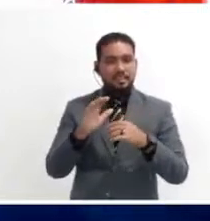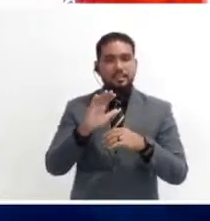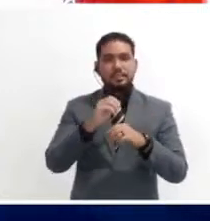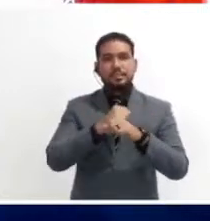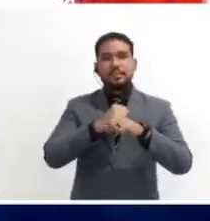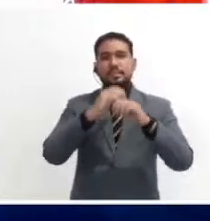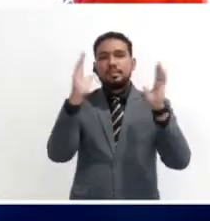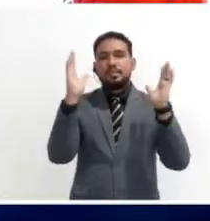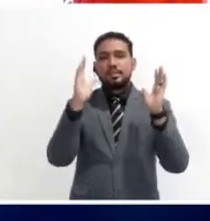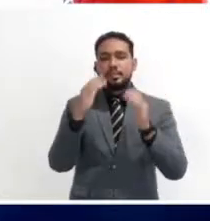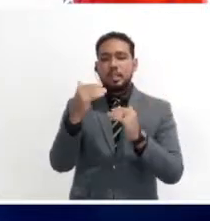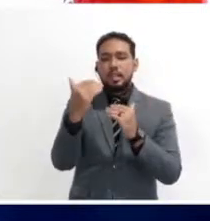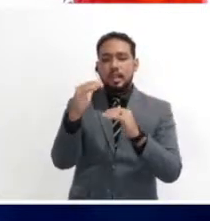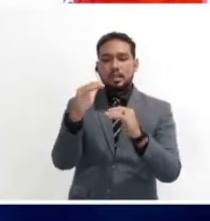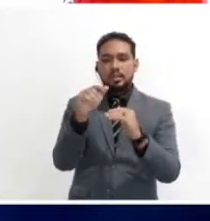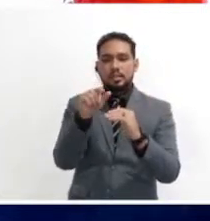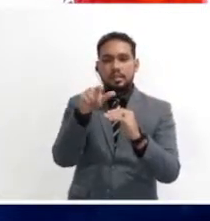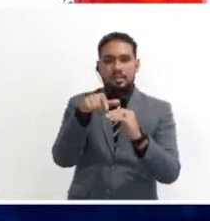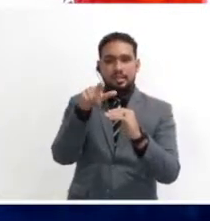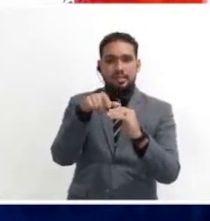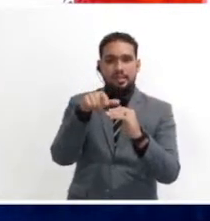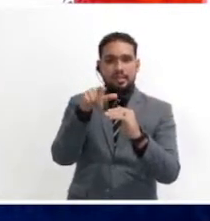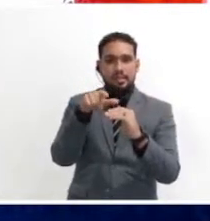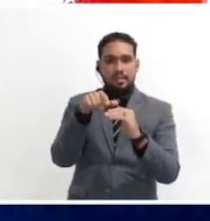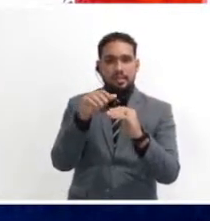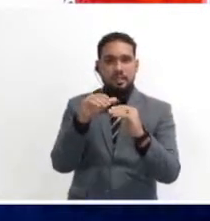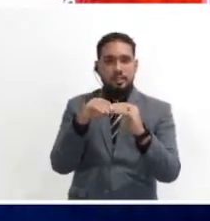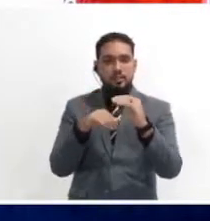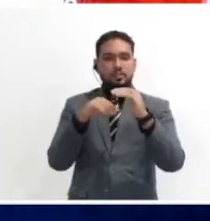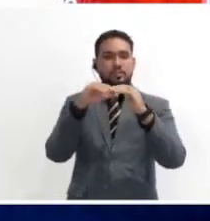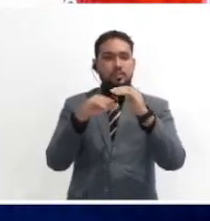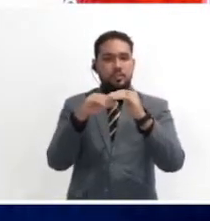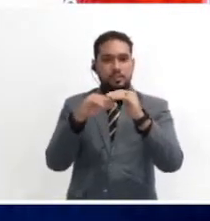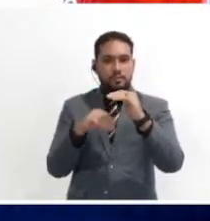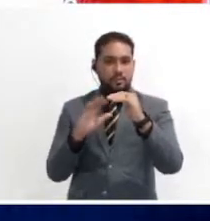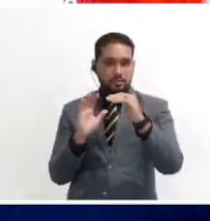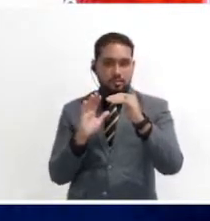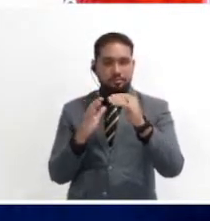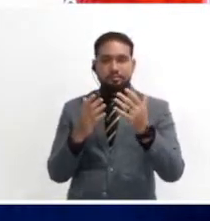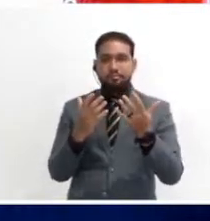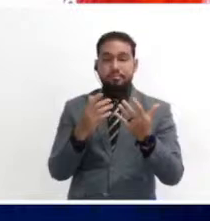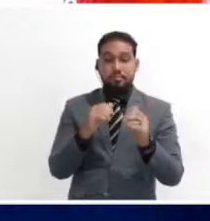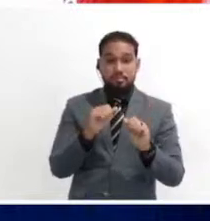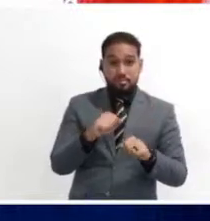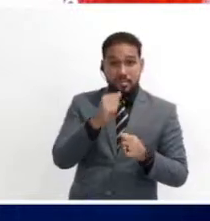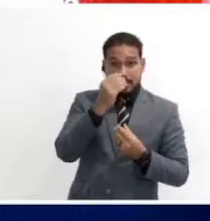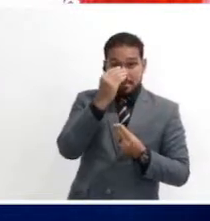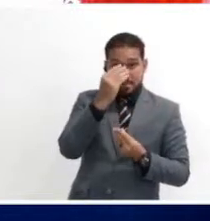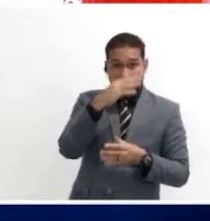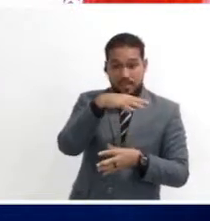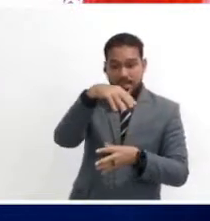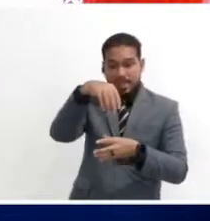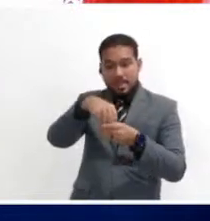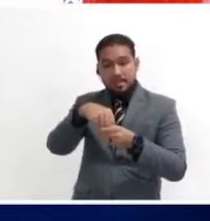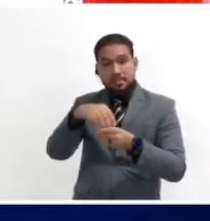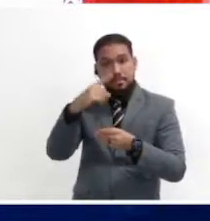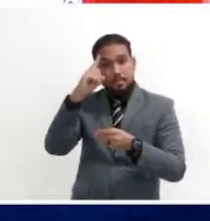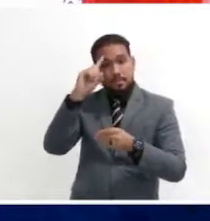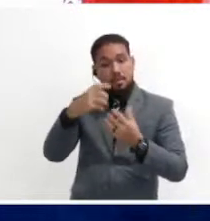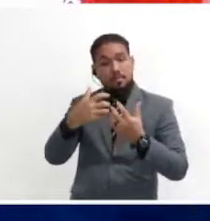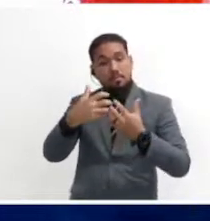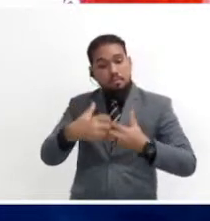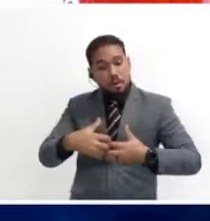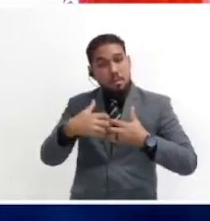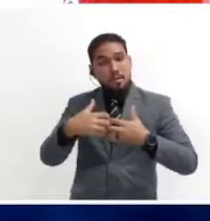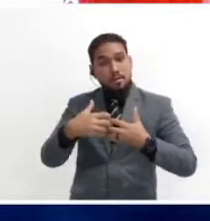for instructions and for data to be able to operate. And so